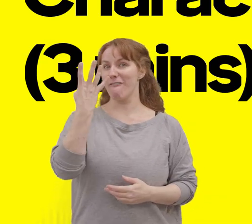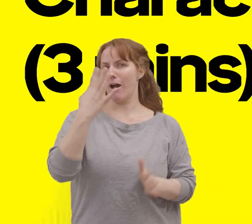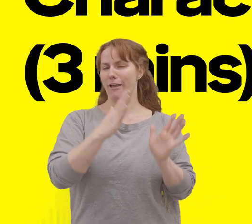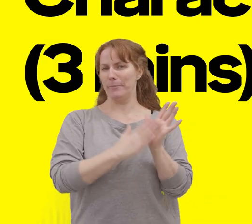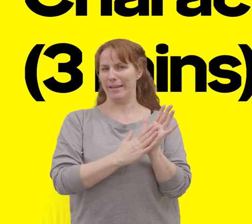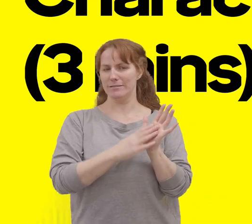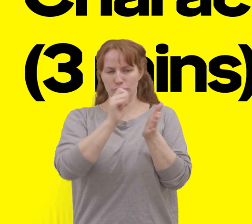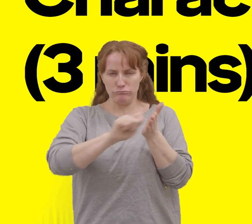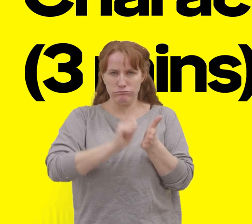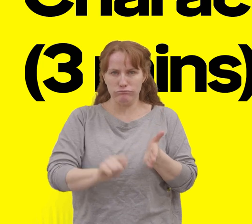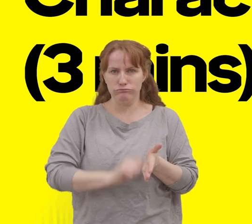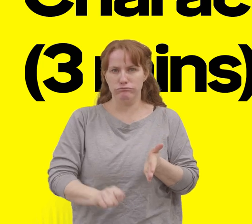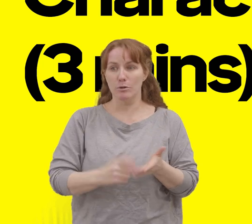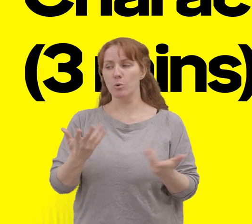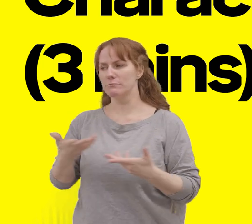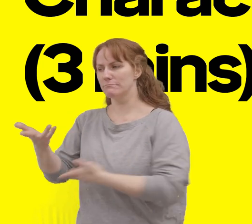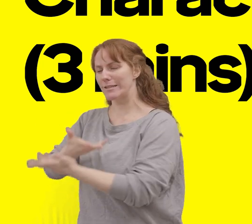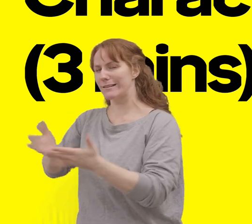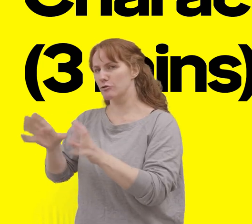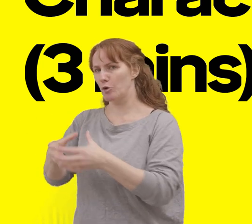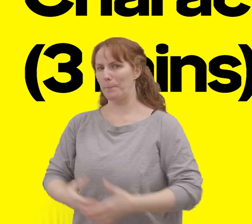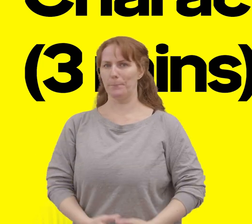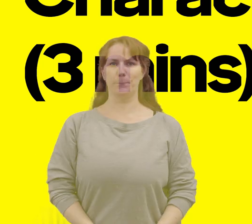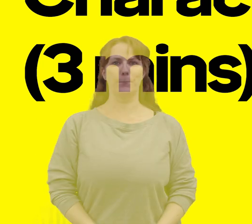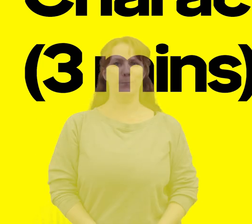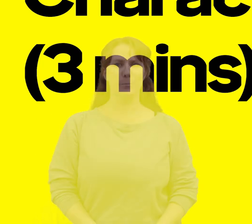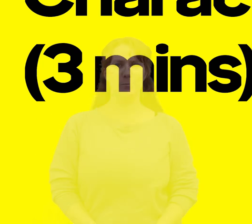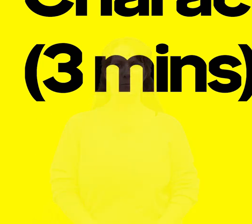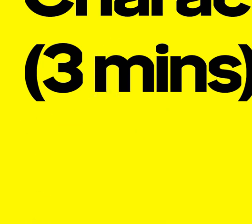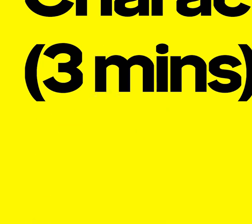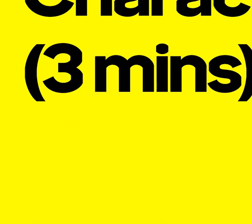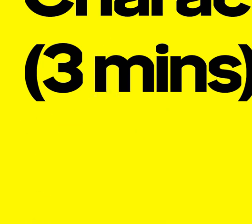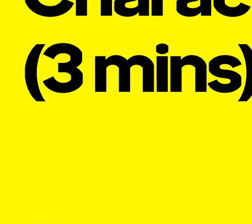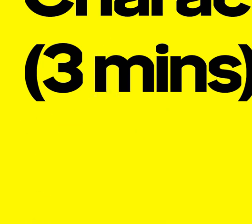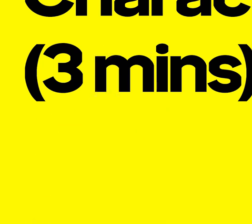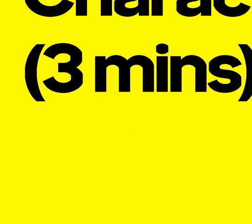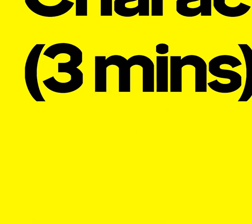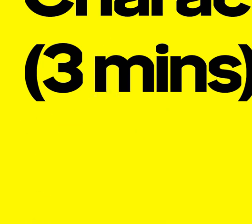to think these things through and then write it down or discuss it in your group.